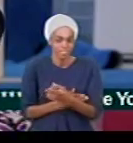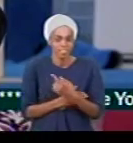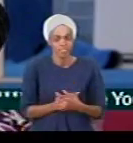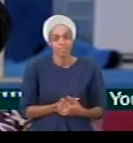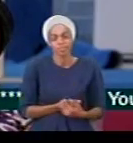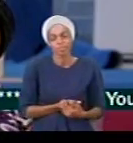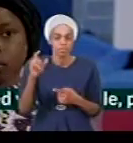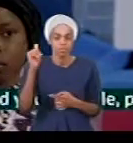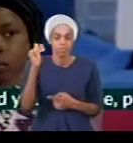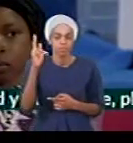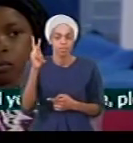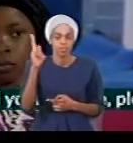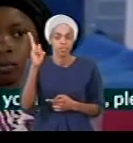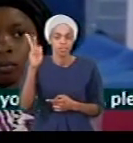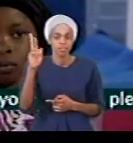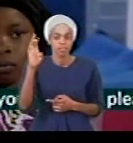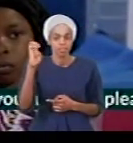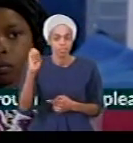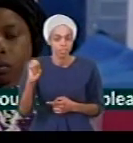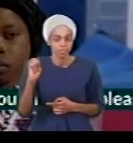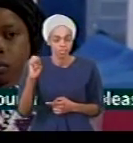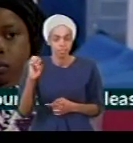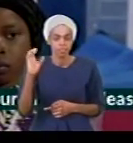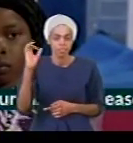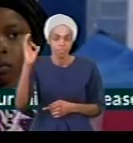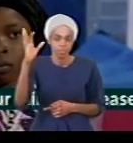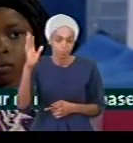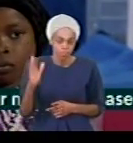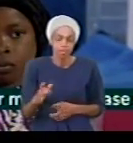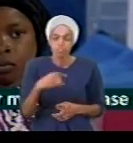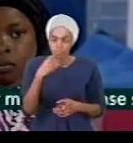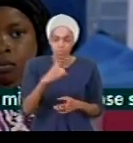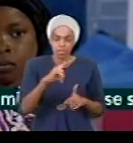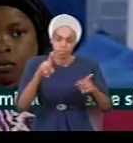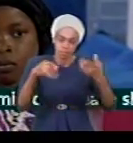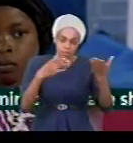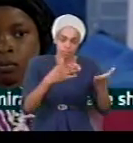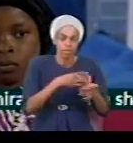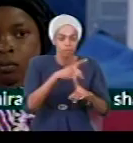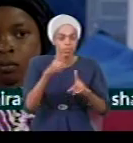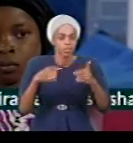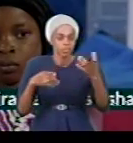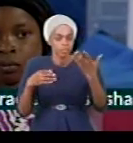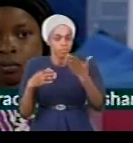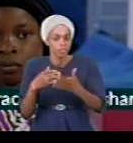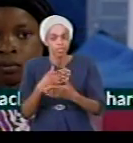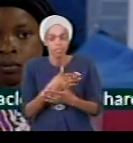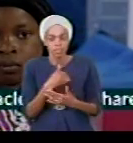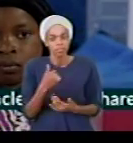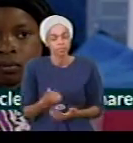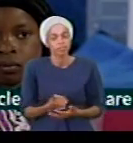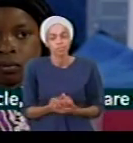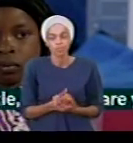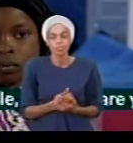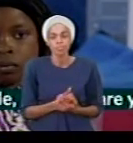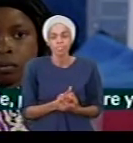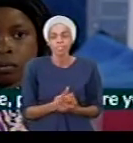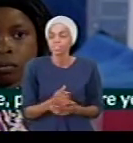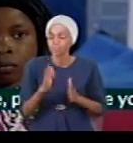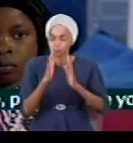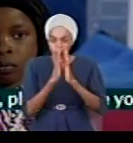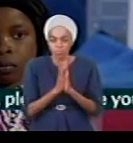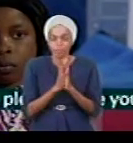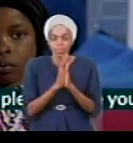conceive her is just a daddy to touch to measure my case then Baba mentioned my case and that every